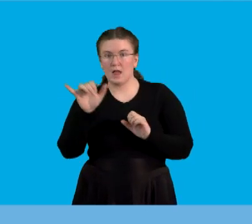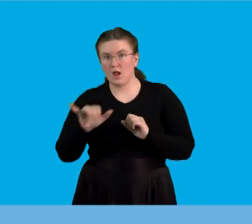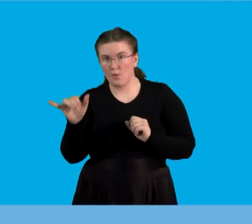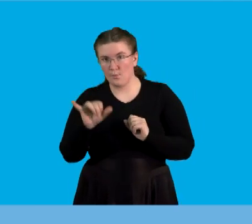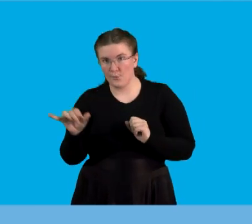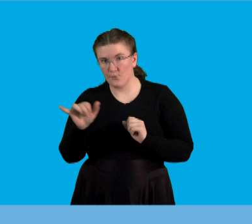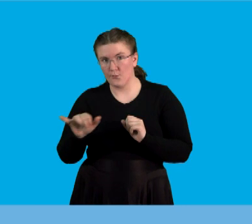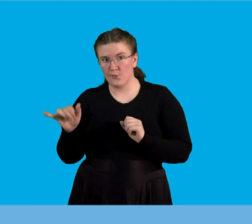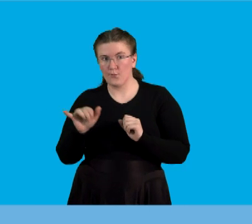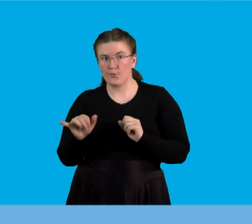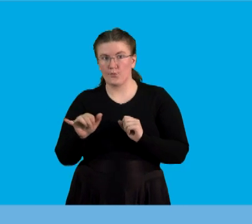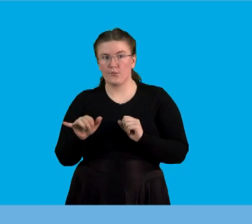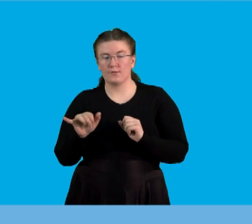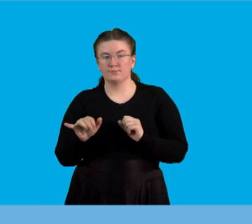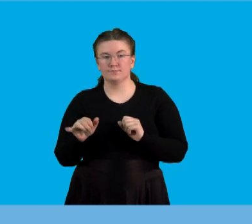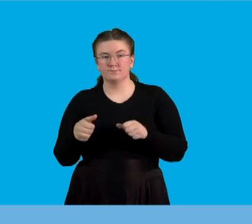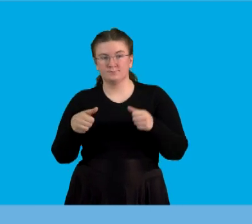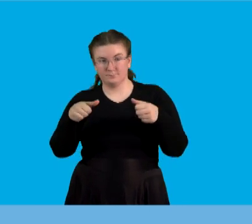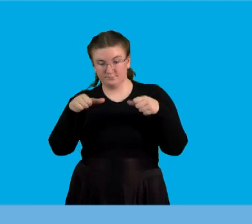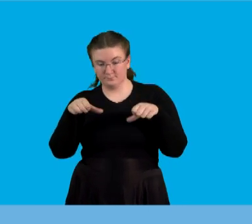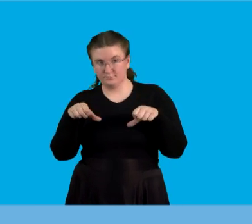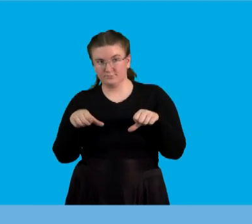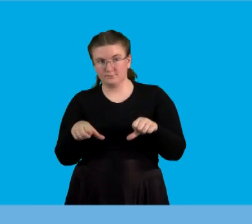and then that is going to be yellow,